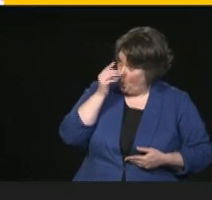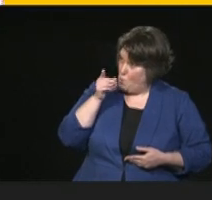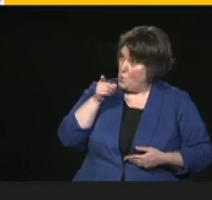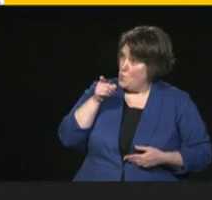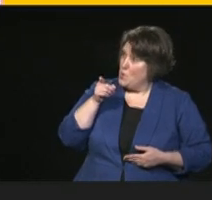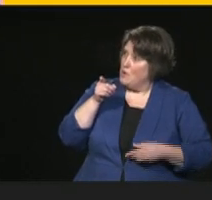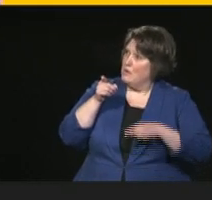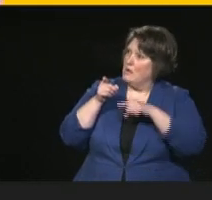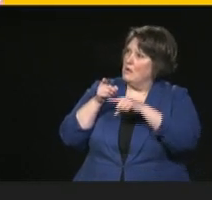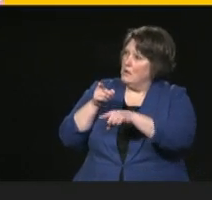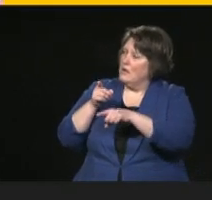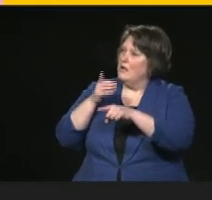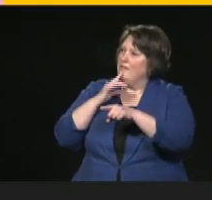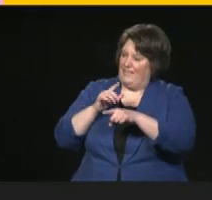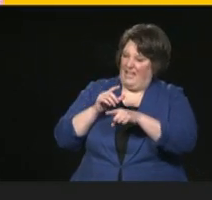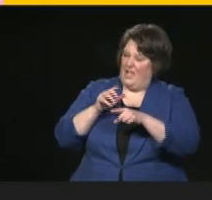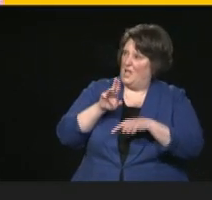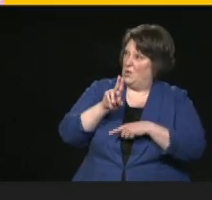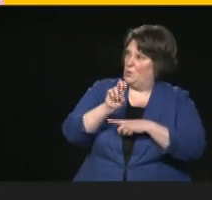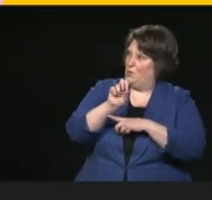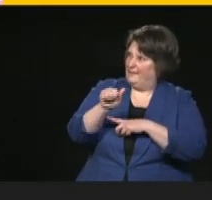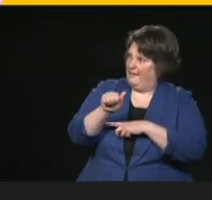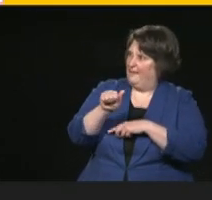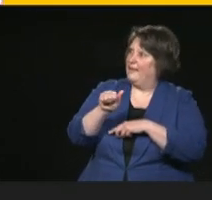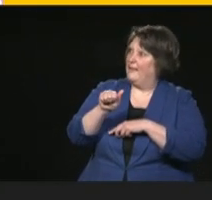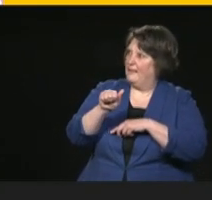border when it struck a deal last week?